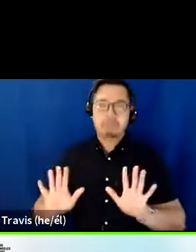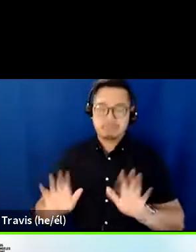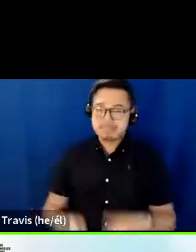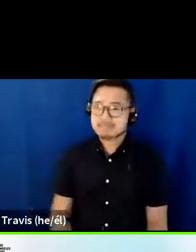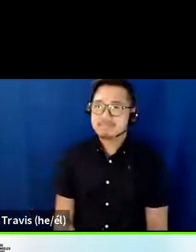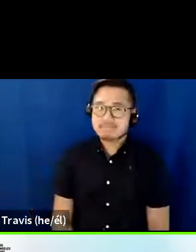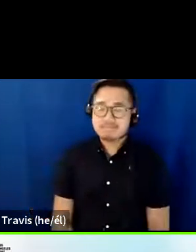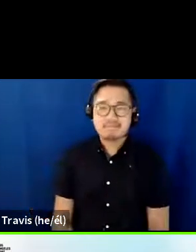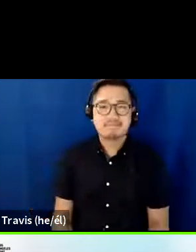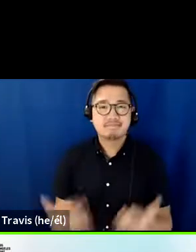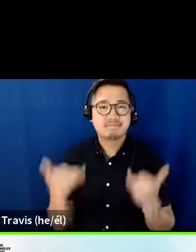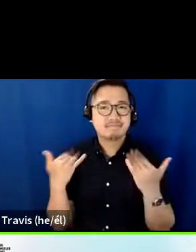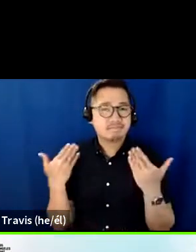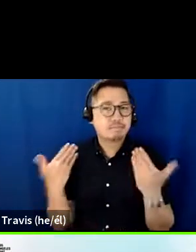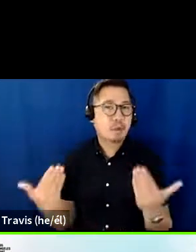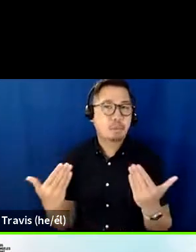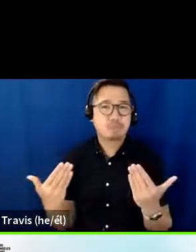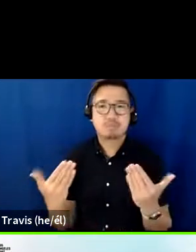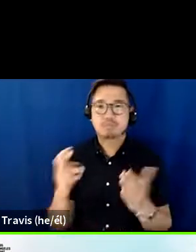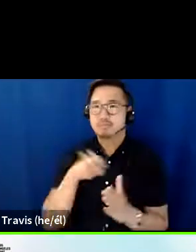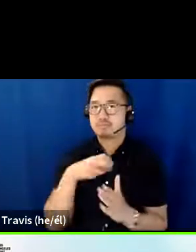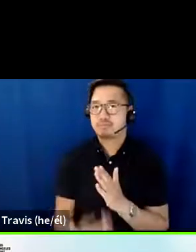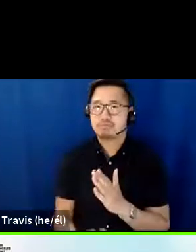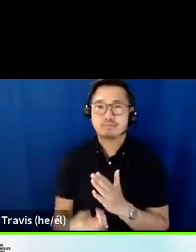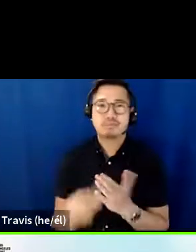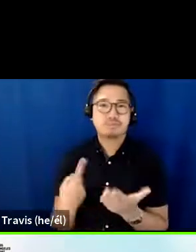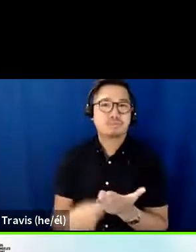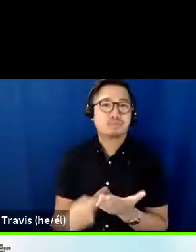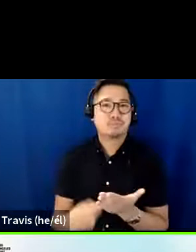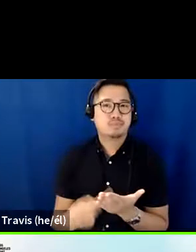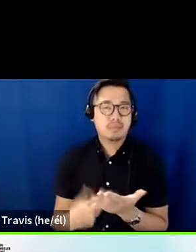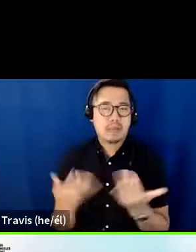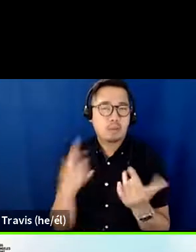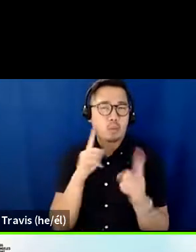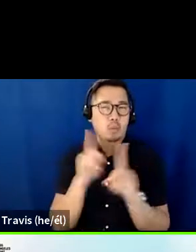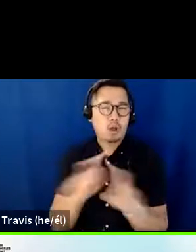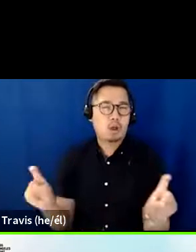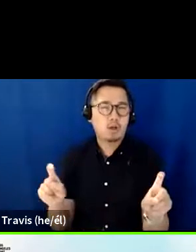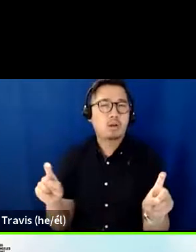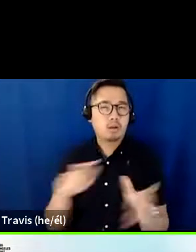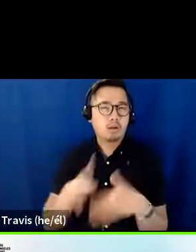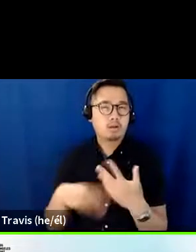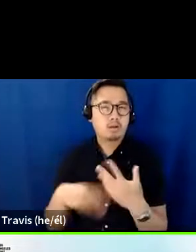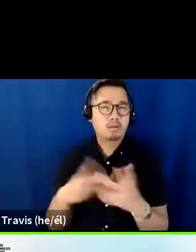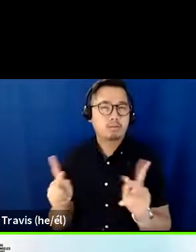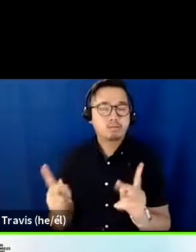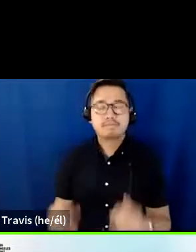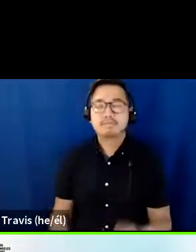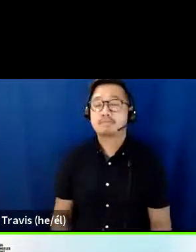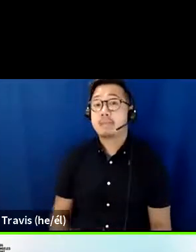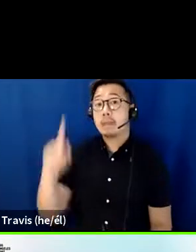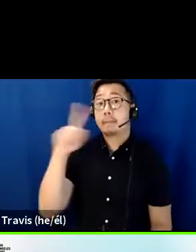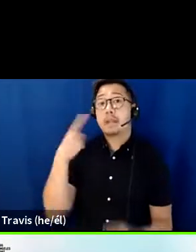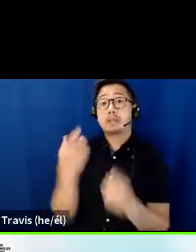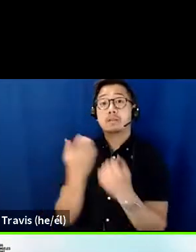So this question is for all of you. What exactly does Black liberation mean